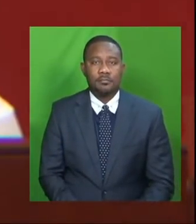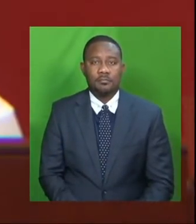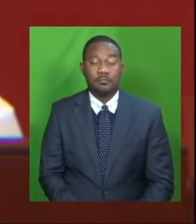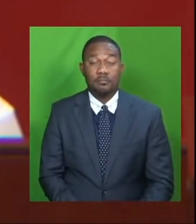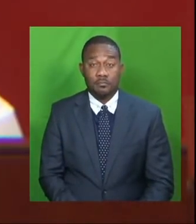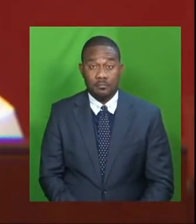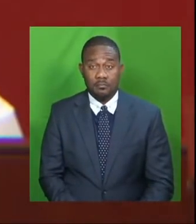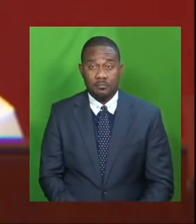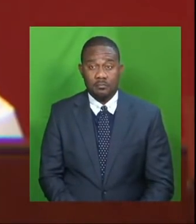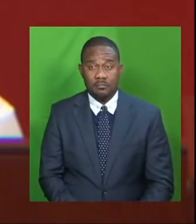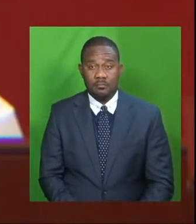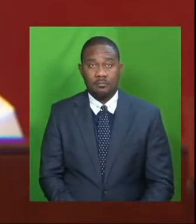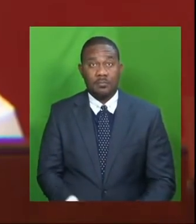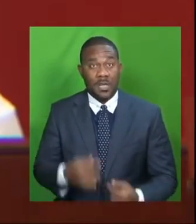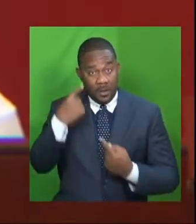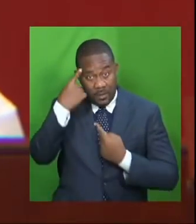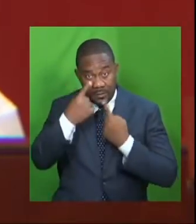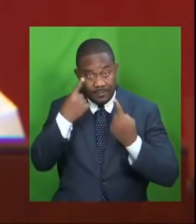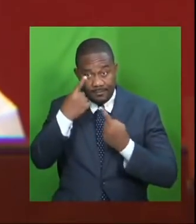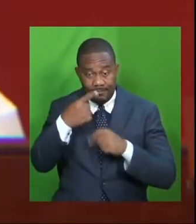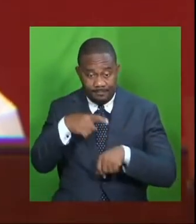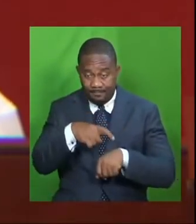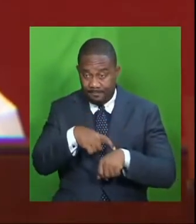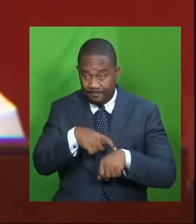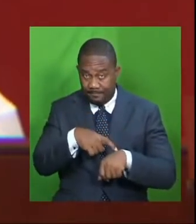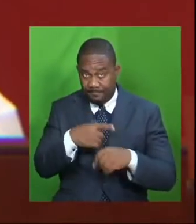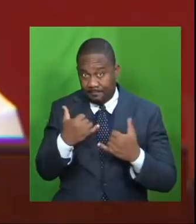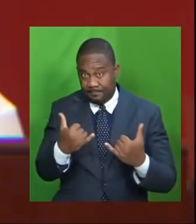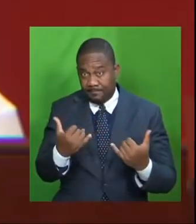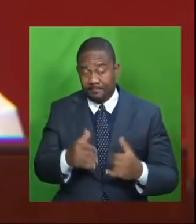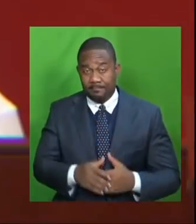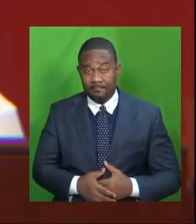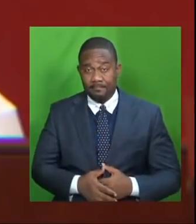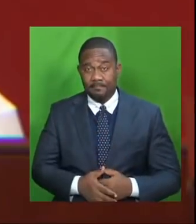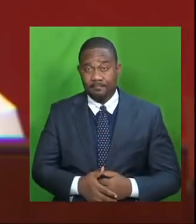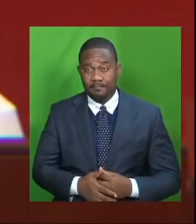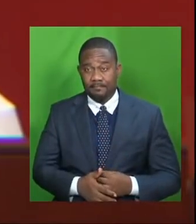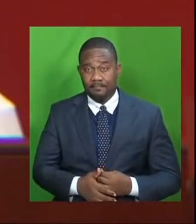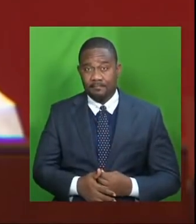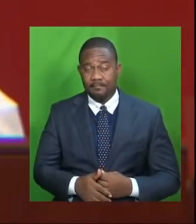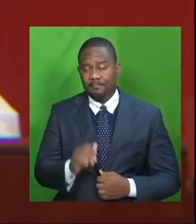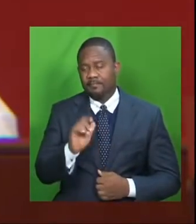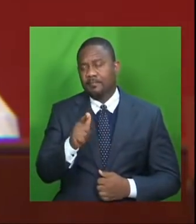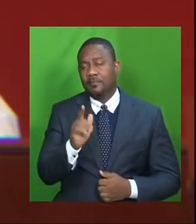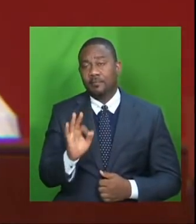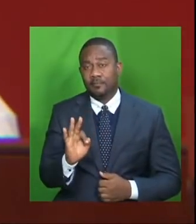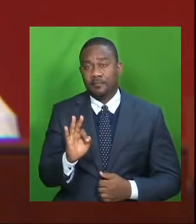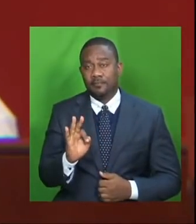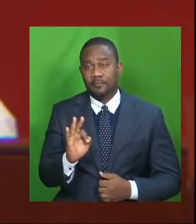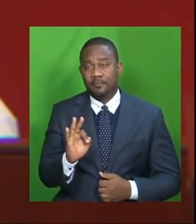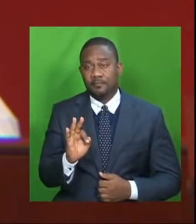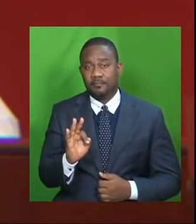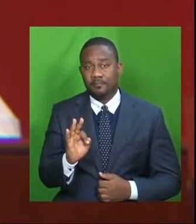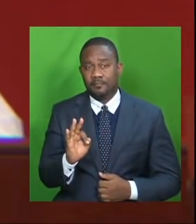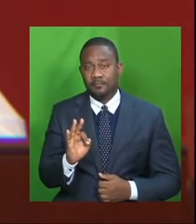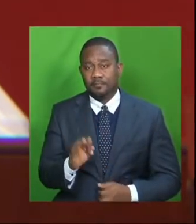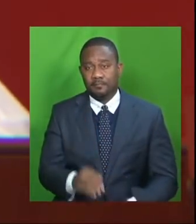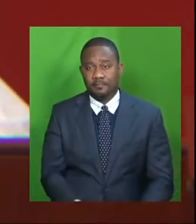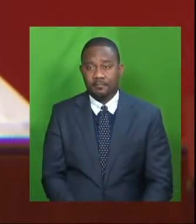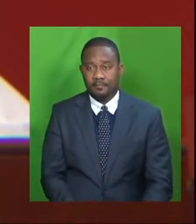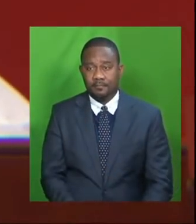straight to the consideration stage, which is item 29.